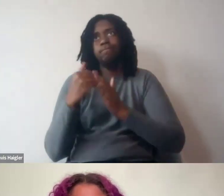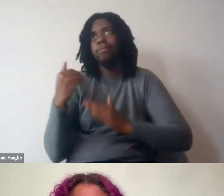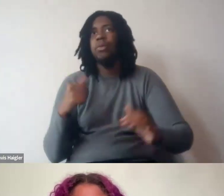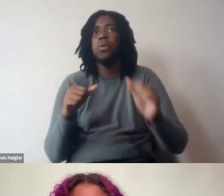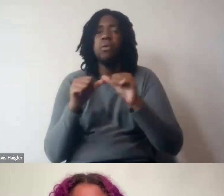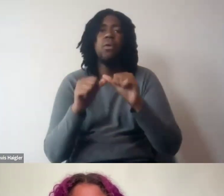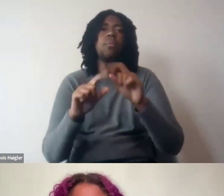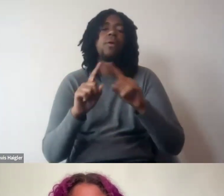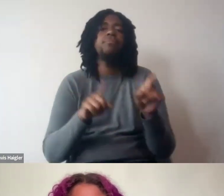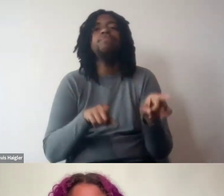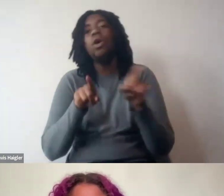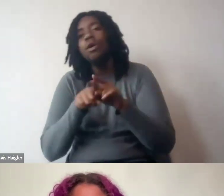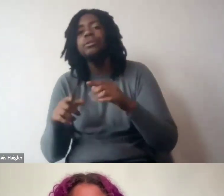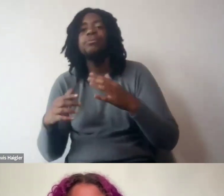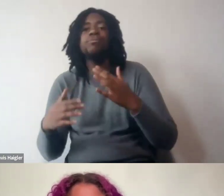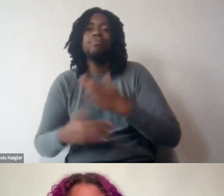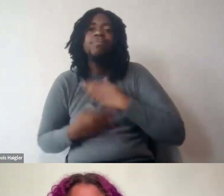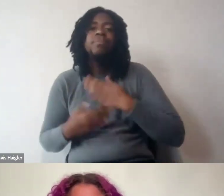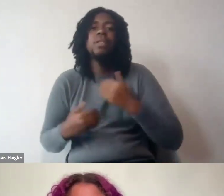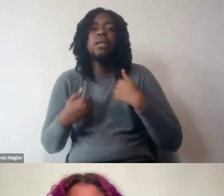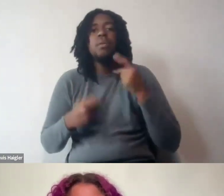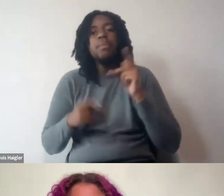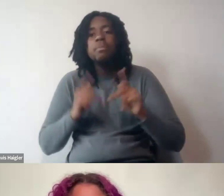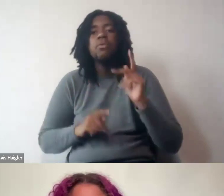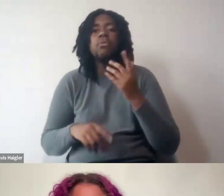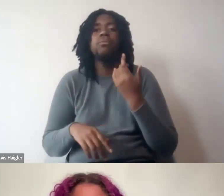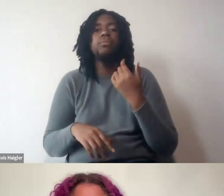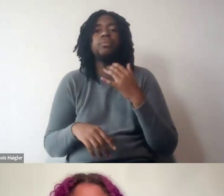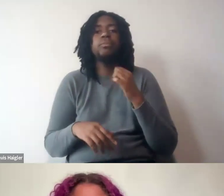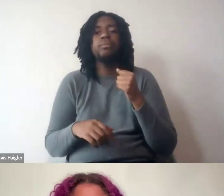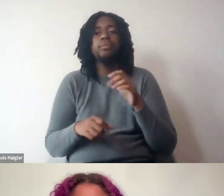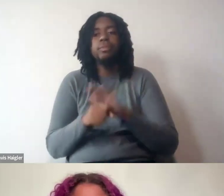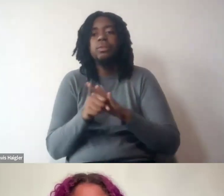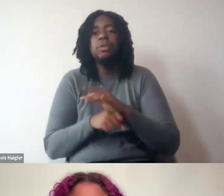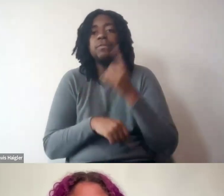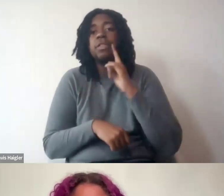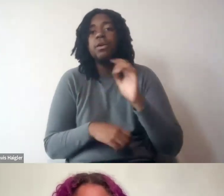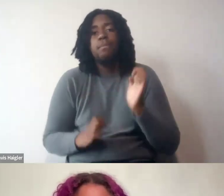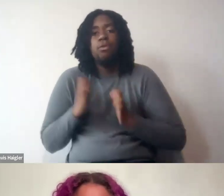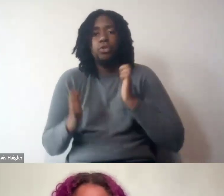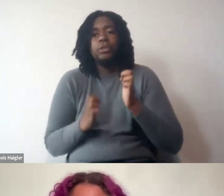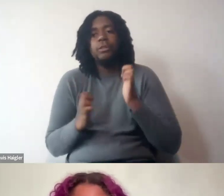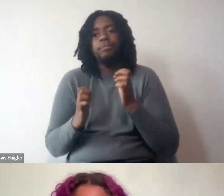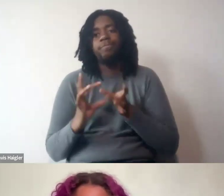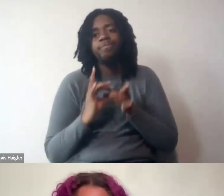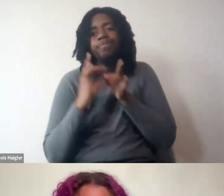that young people can find space, for their emotions in a book like GABI.